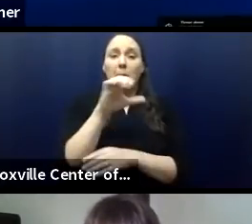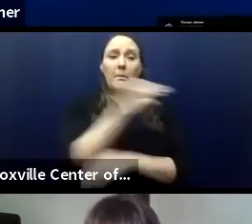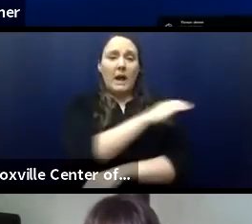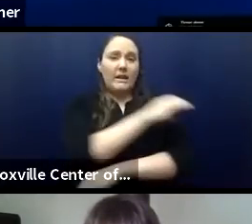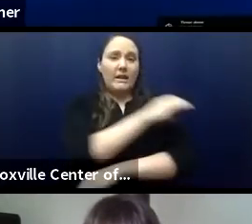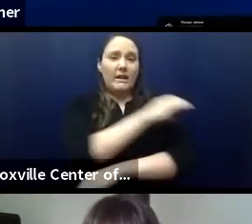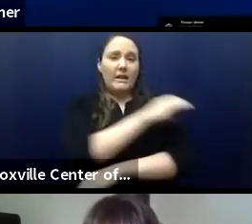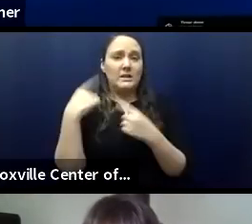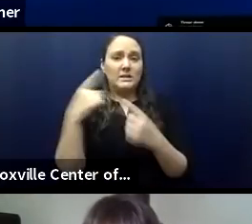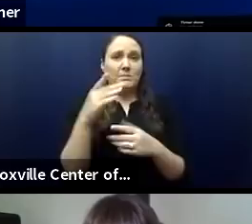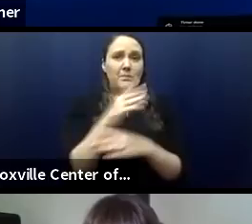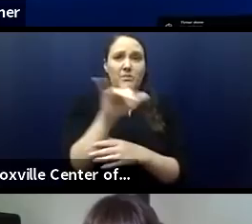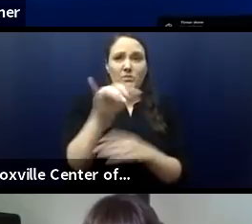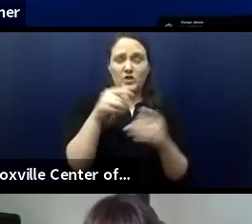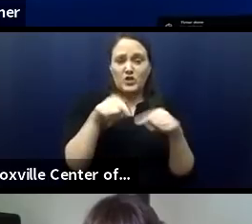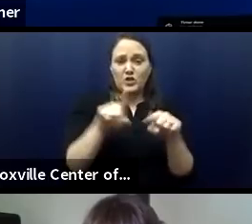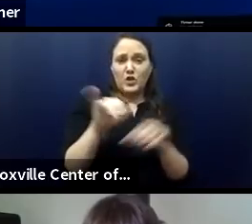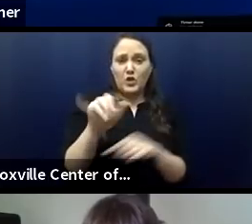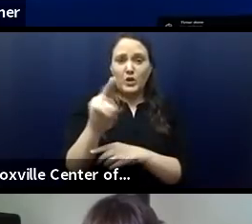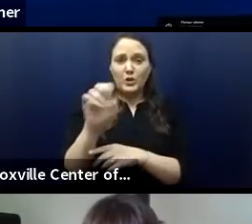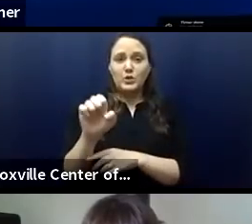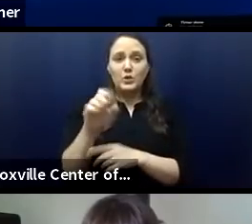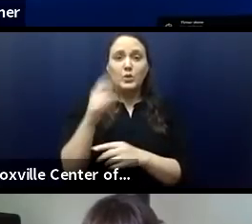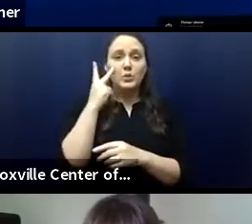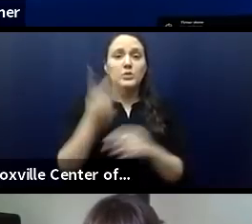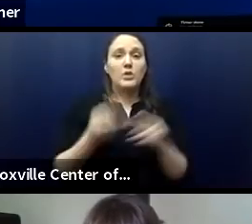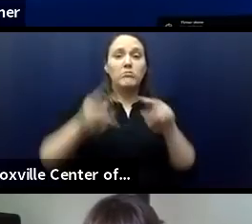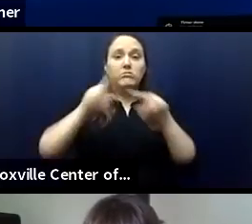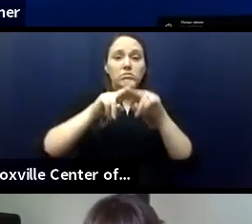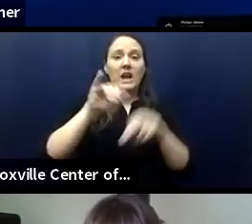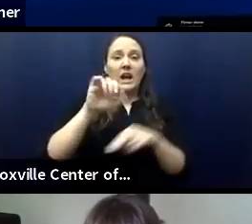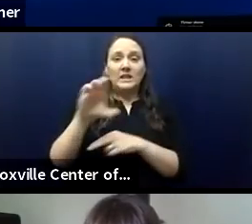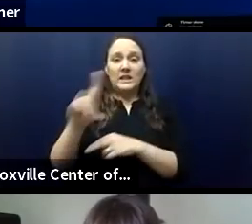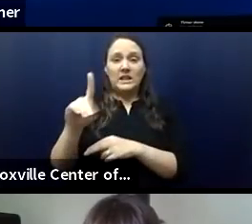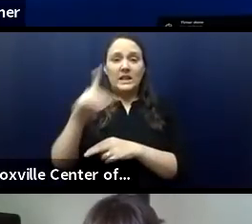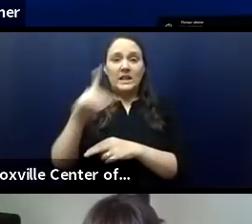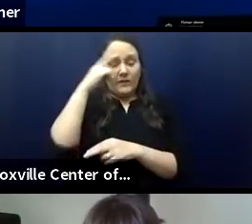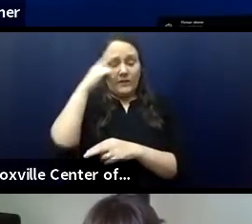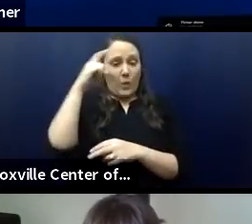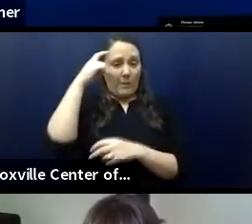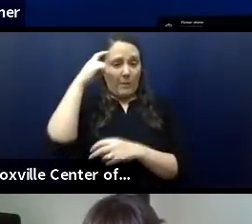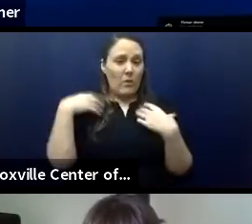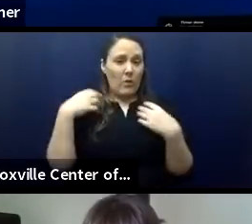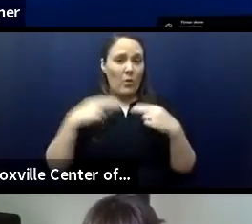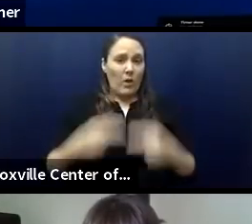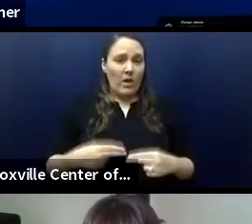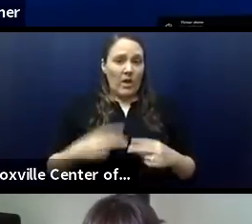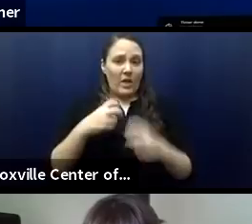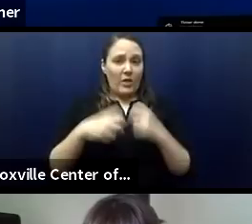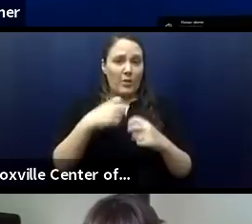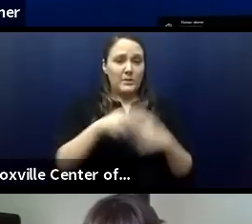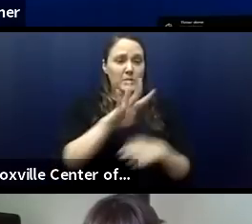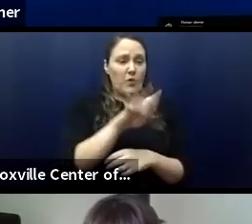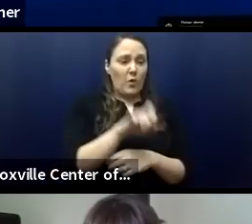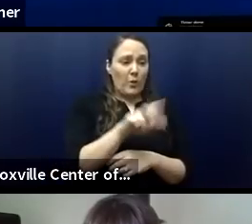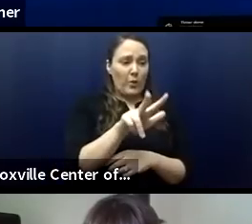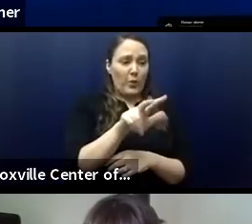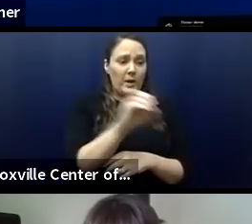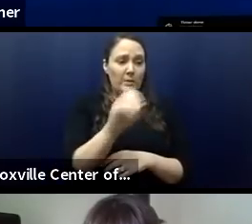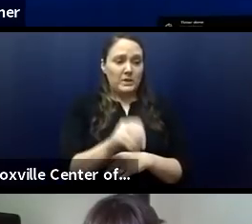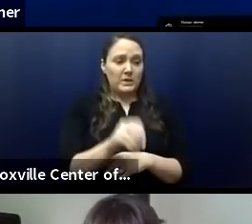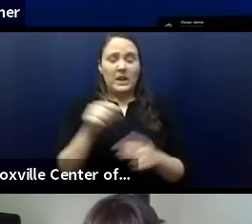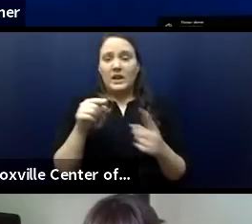2020 saw a jump in ICD-10 codes for mental health problems from 4.3% to